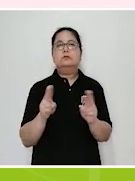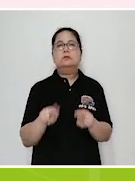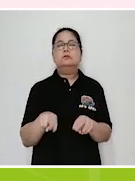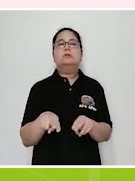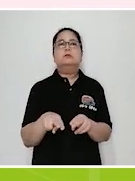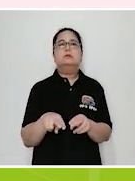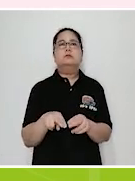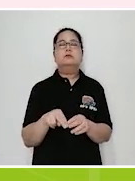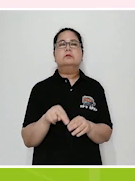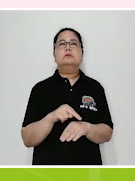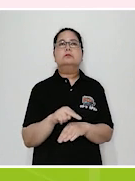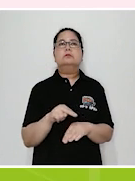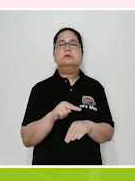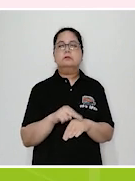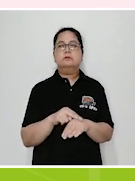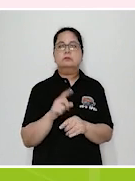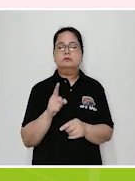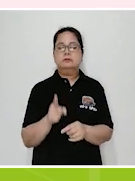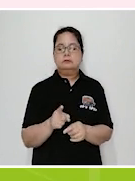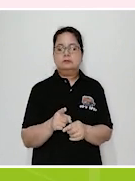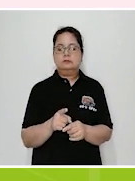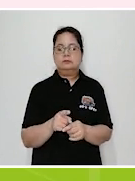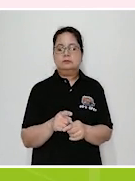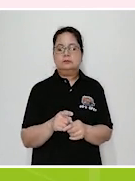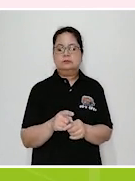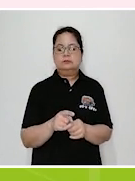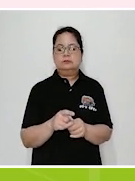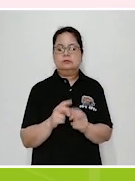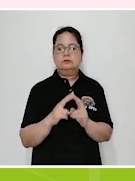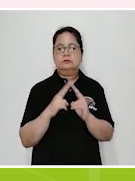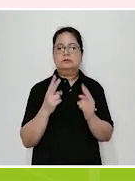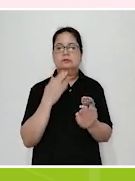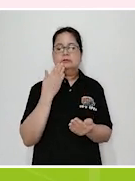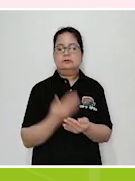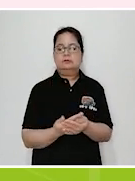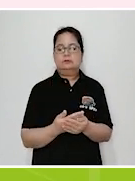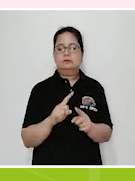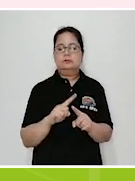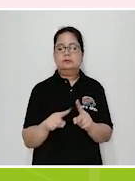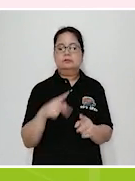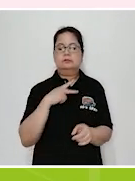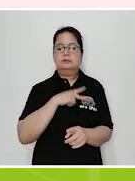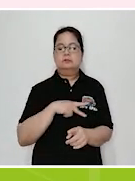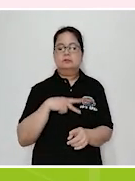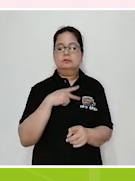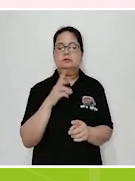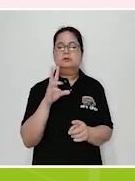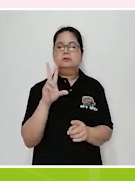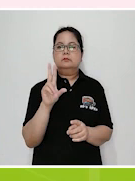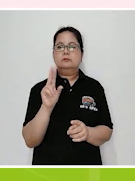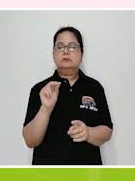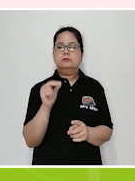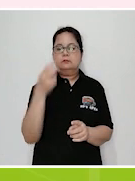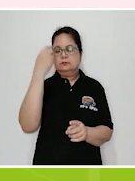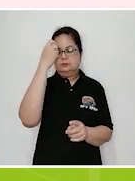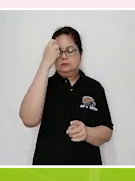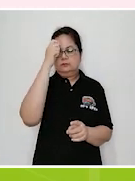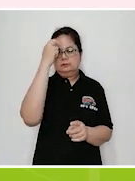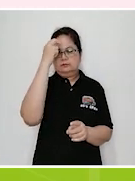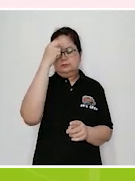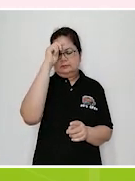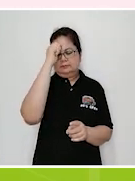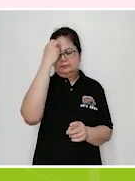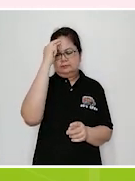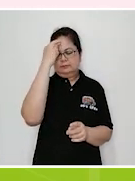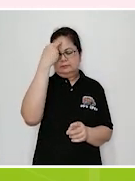outcomes seems to be natural in you. You are absolutely great. But please do not forget that